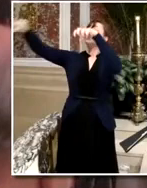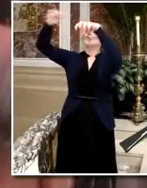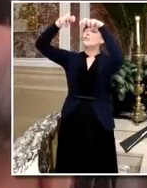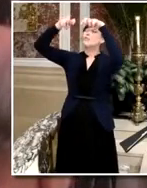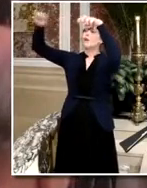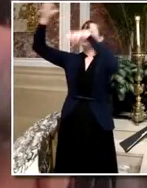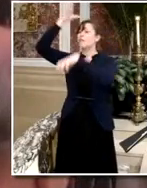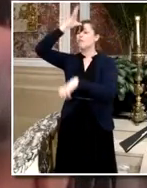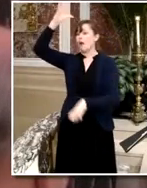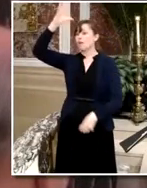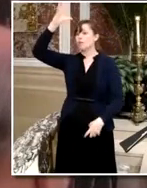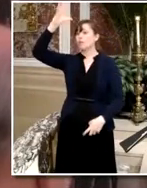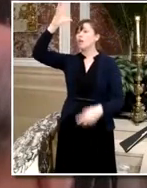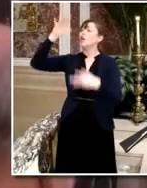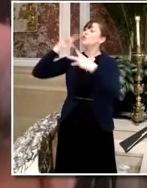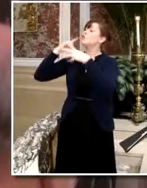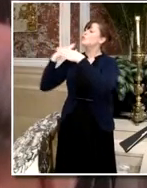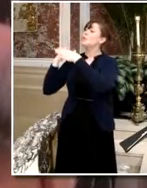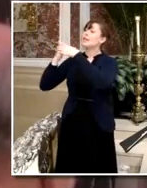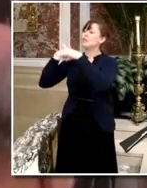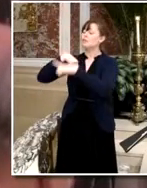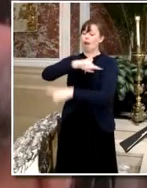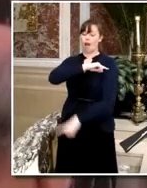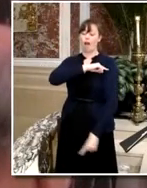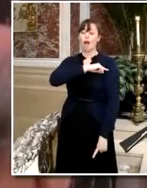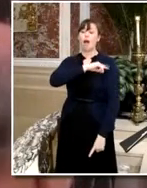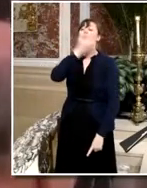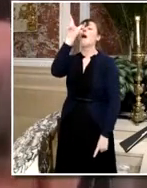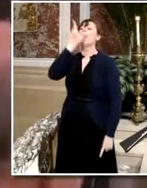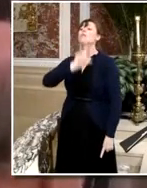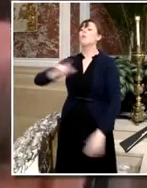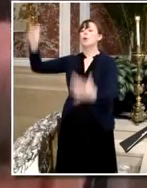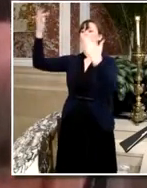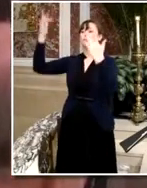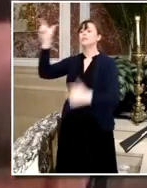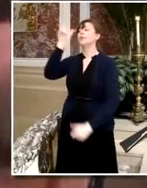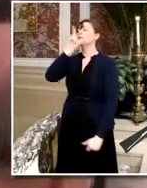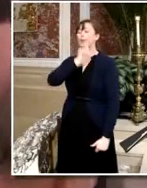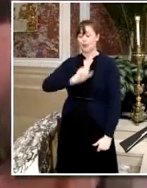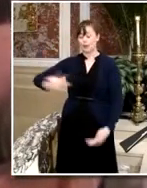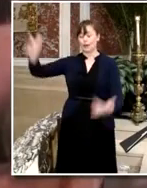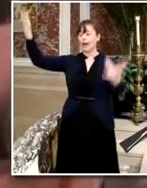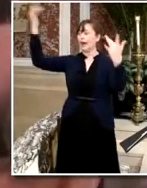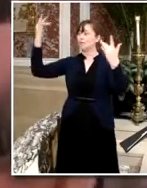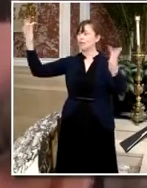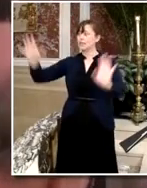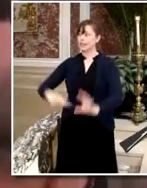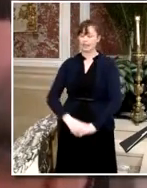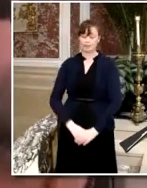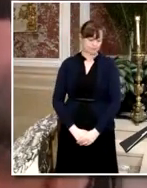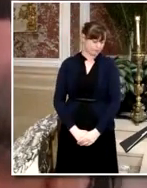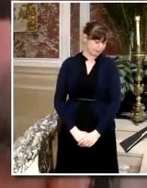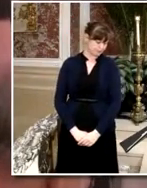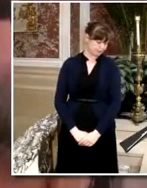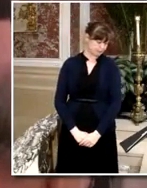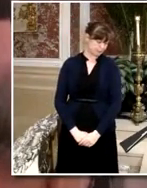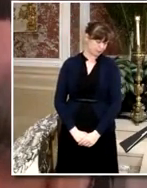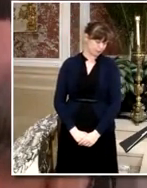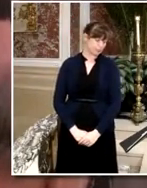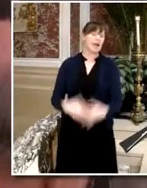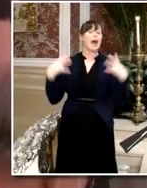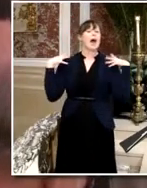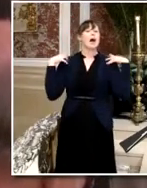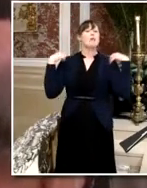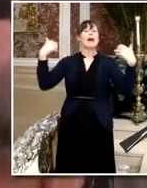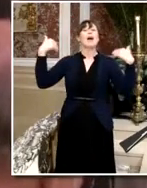of the Father to intercede for us. Lord, have mercy. Lord, have mercy. May